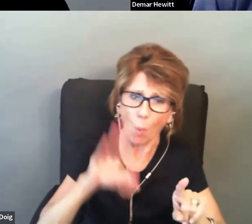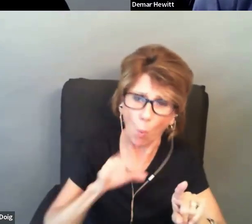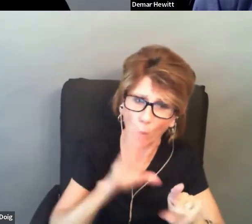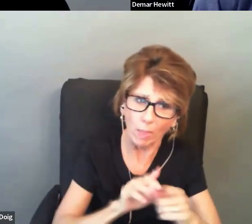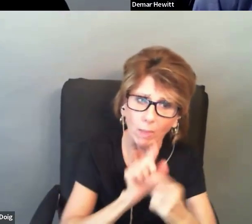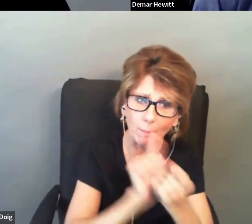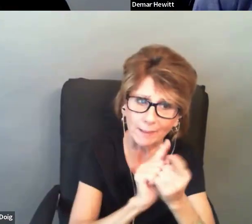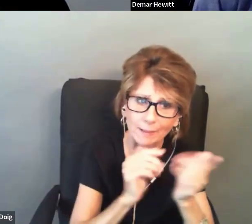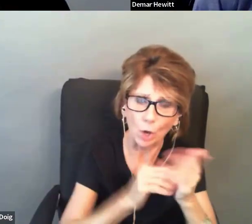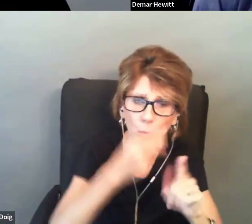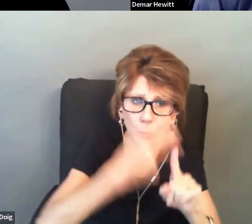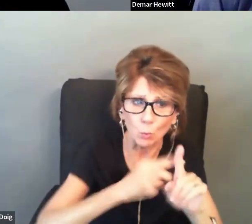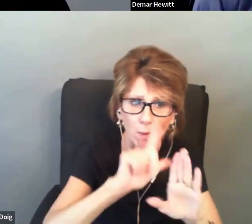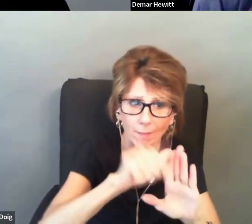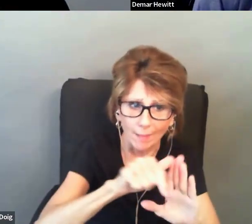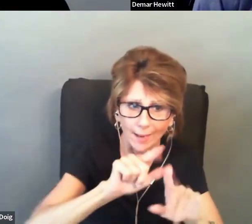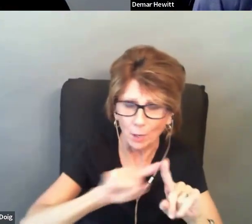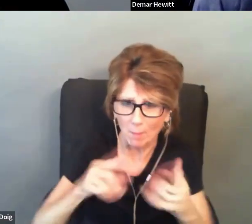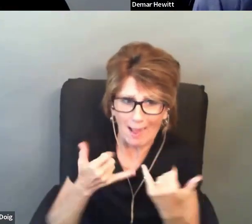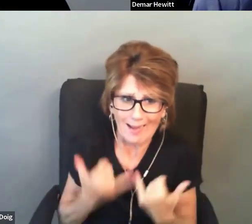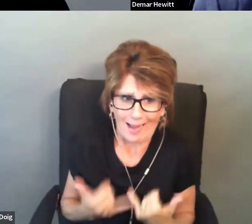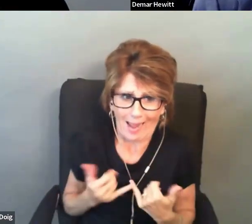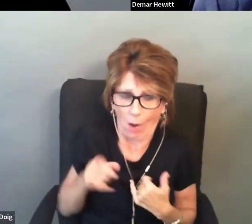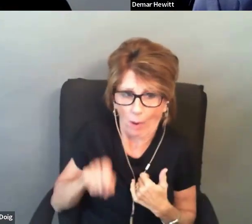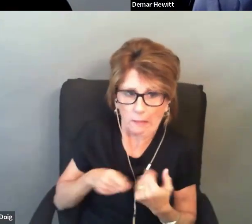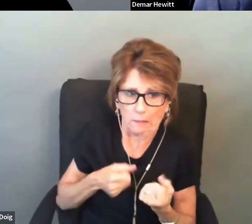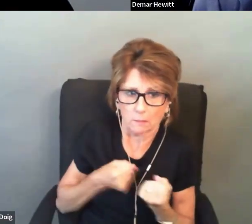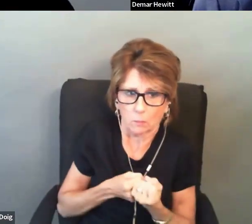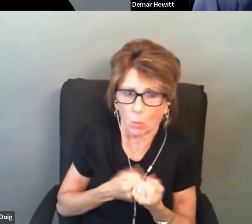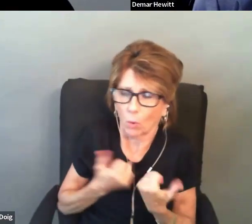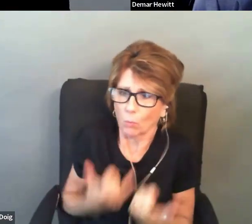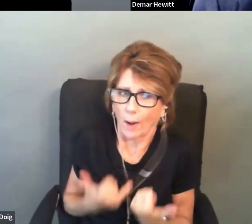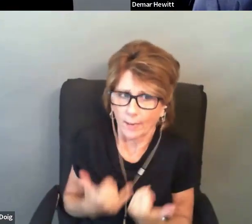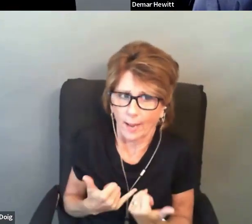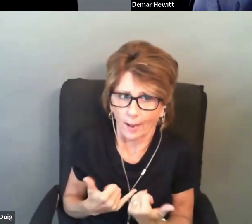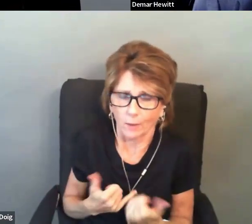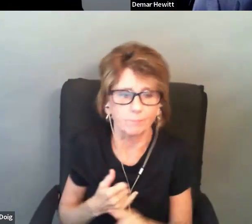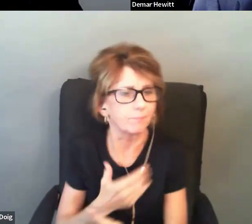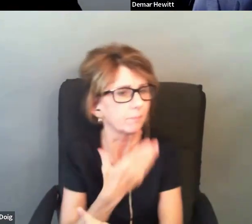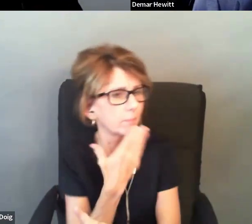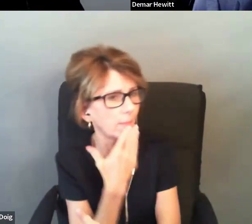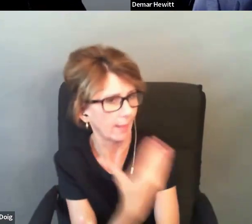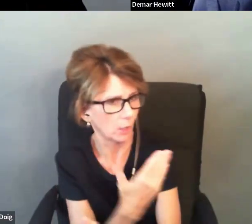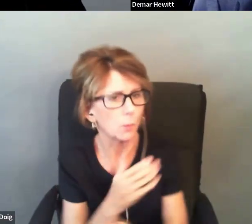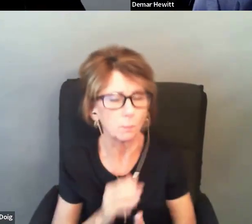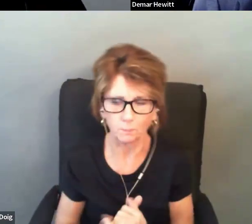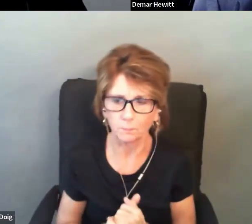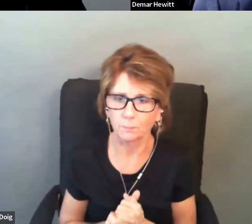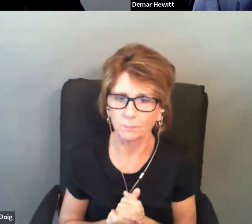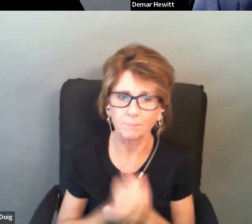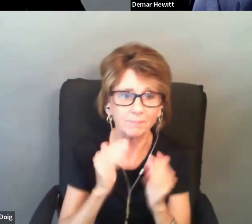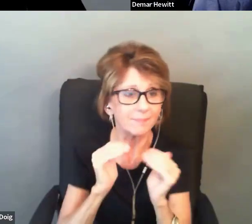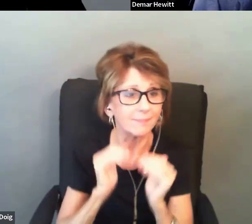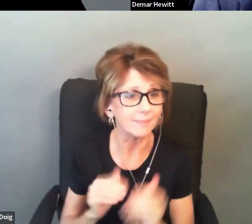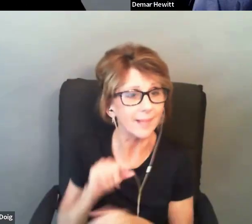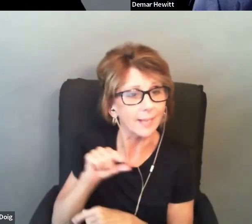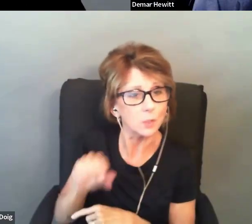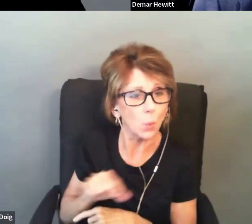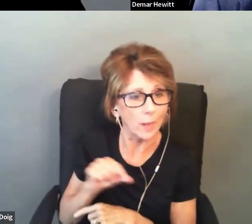see if I can get some medical support for my claim. Thank you. The next question